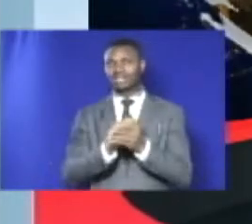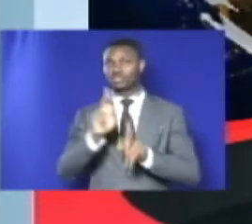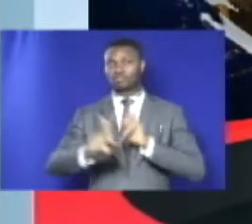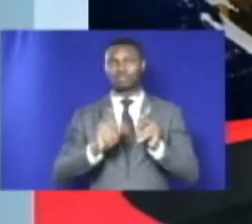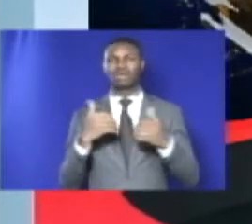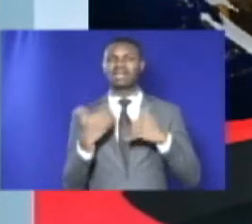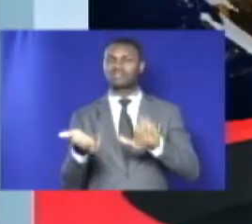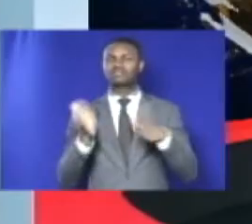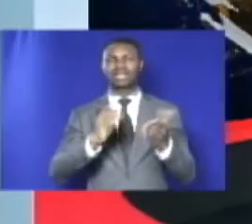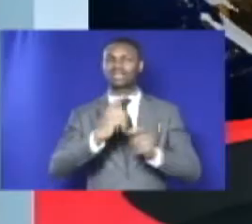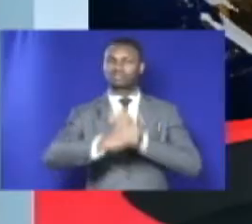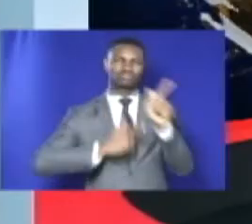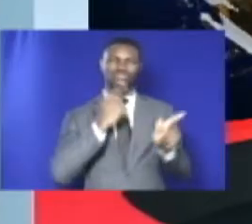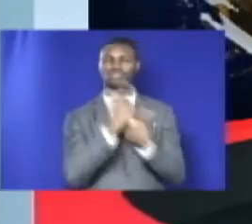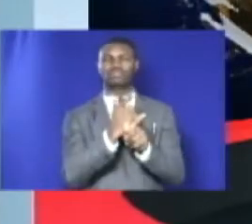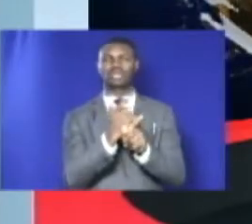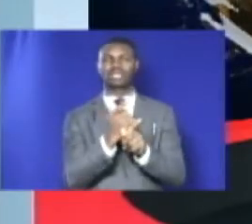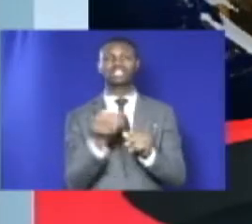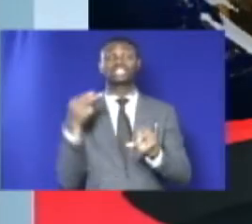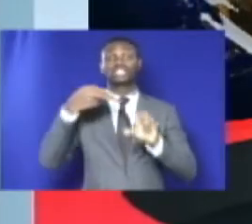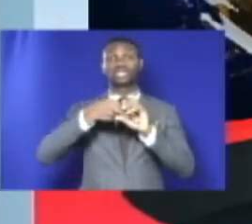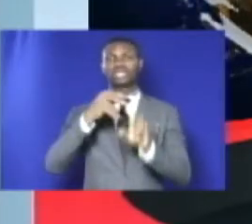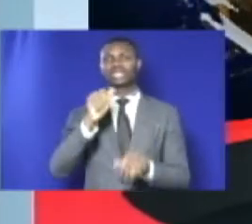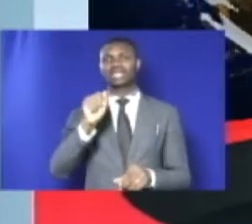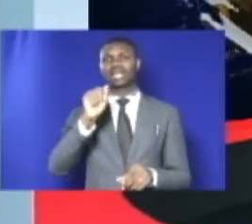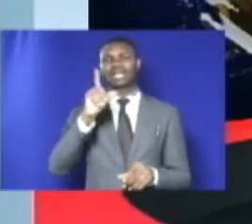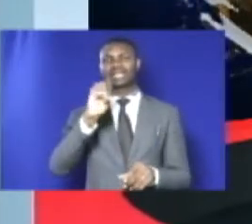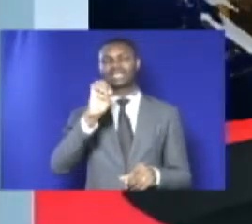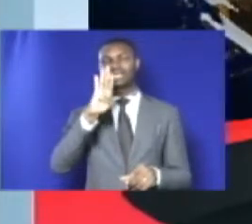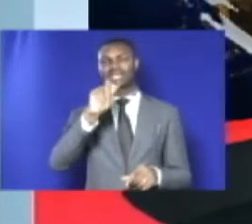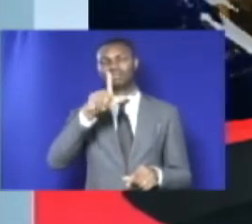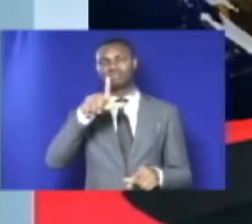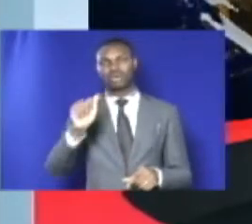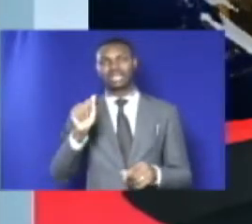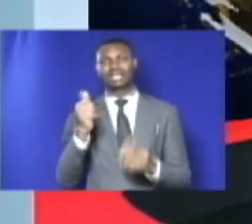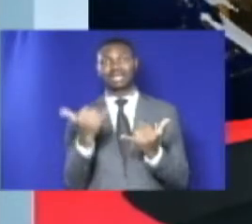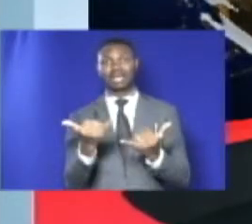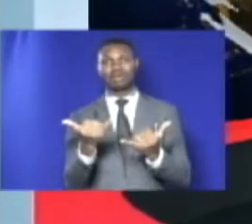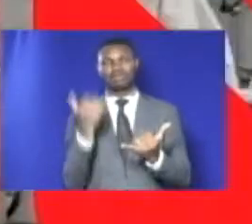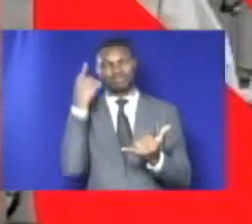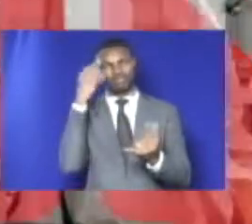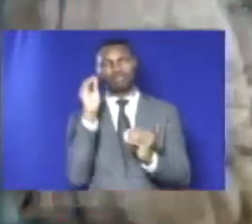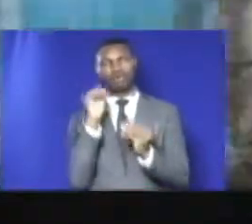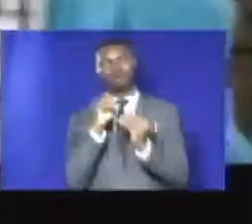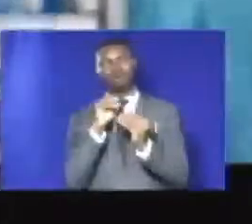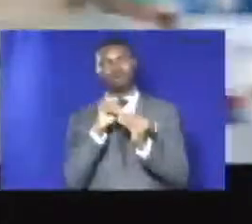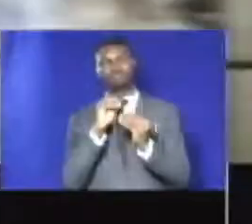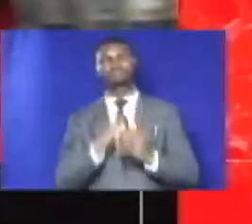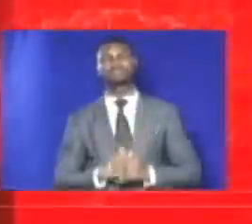globally. Let's now join Adebola Brooksley Sunday for this and more on Global Update.